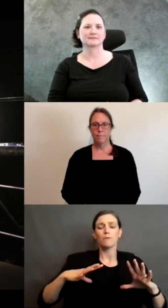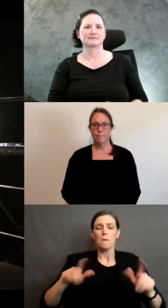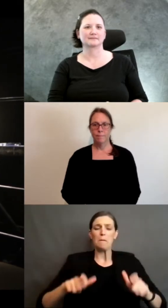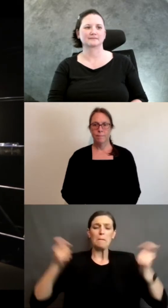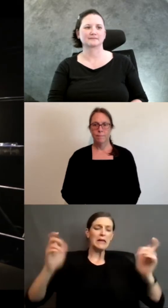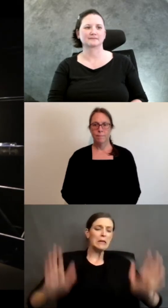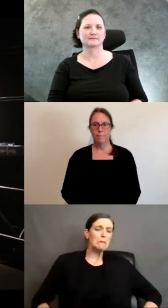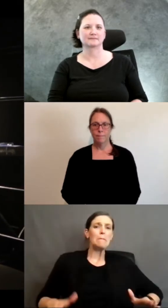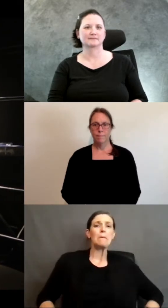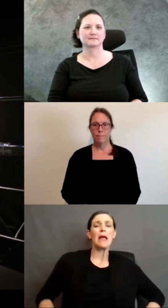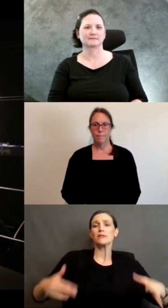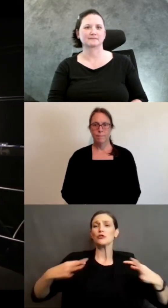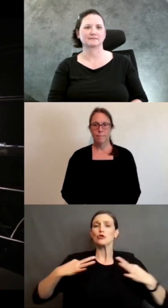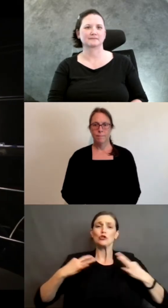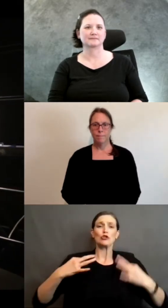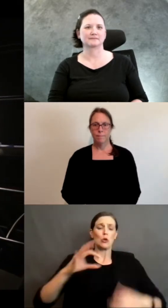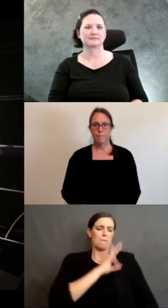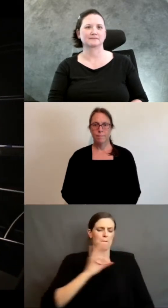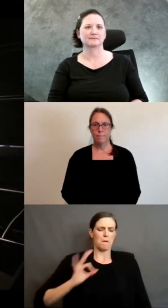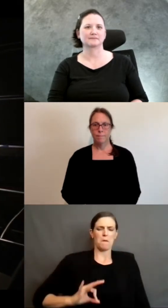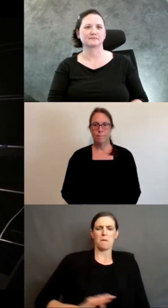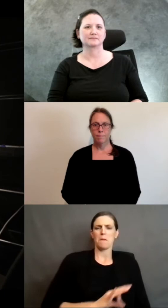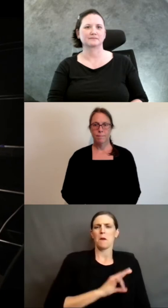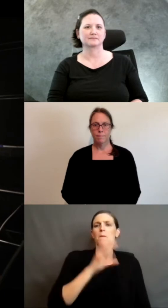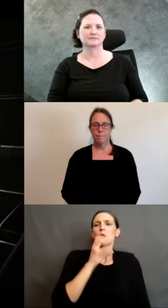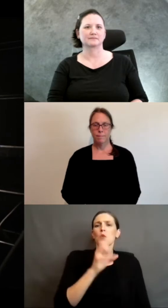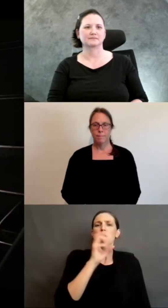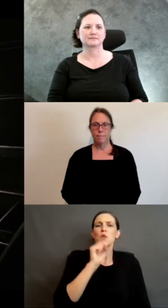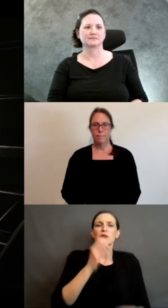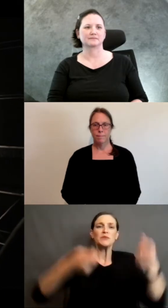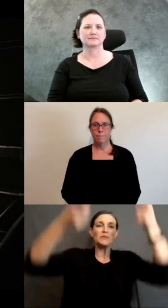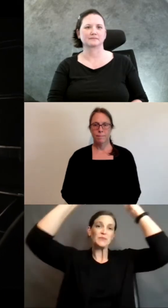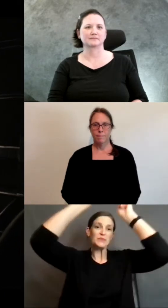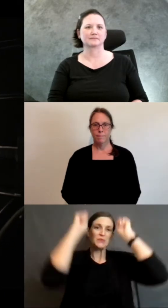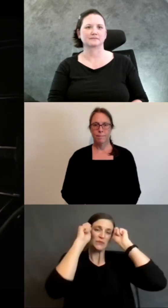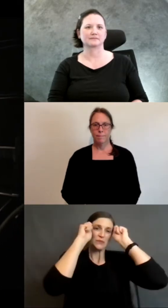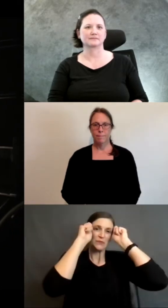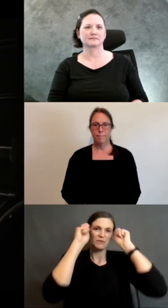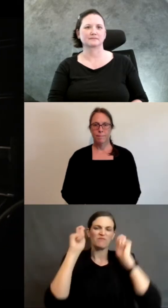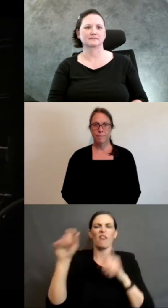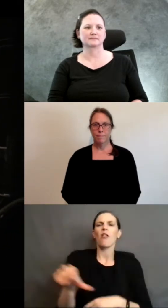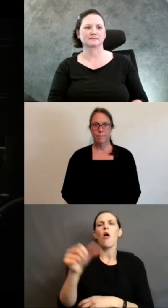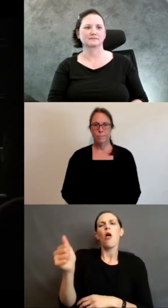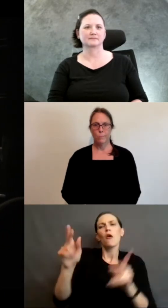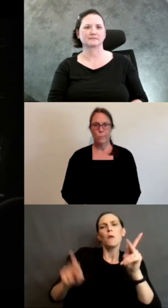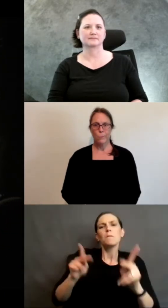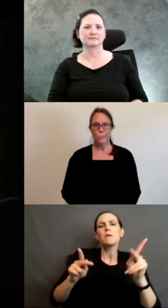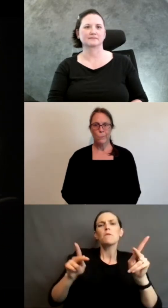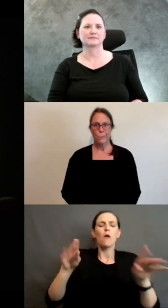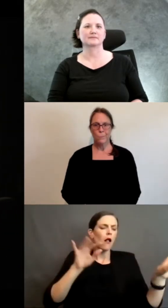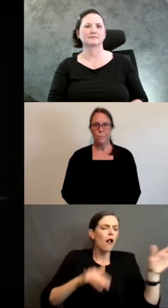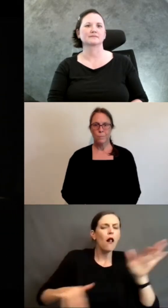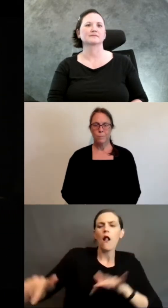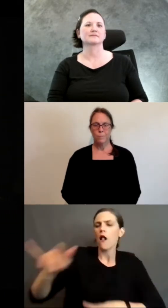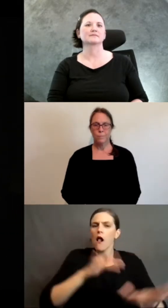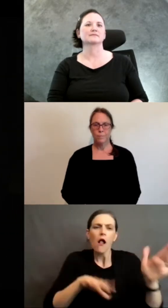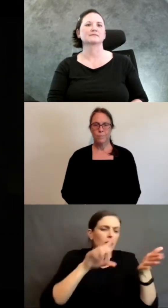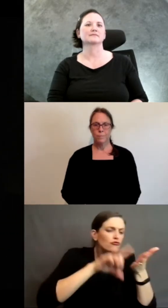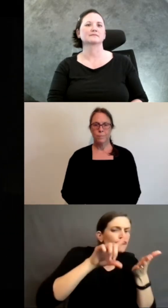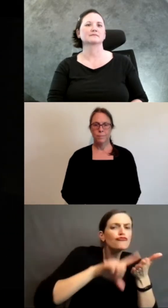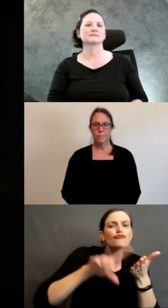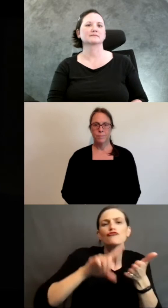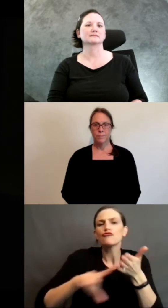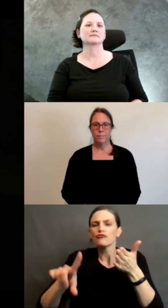polka-dotted shirt, and an orange wig. The rest of the cast is moving about the different sets, checking props,